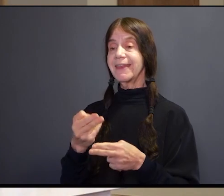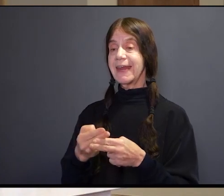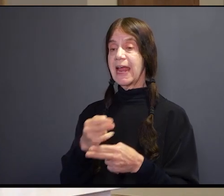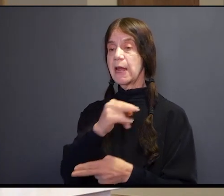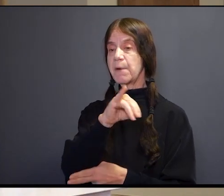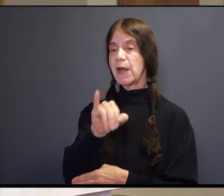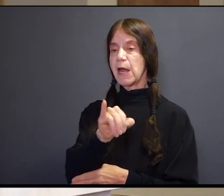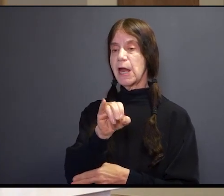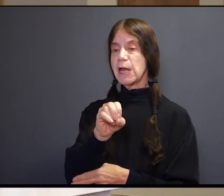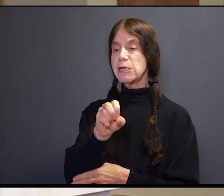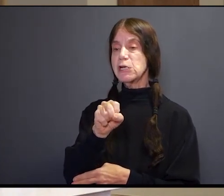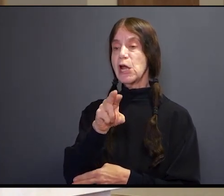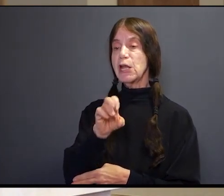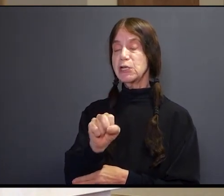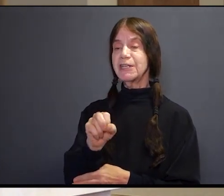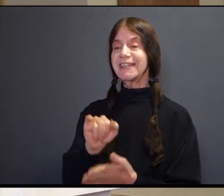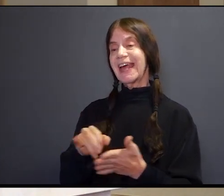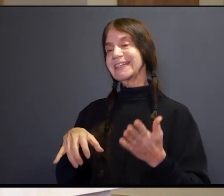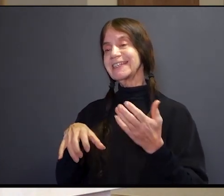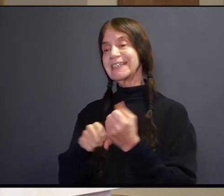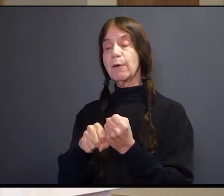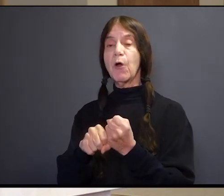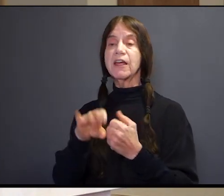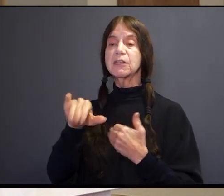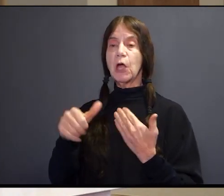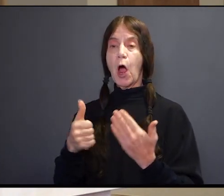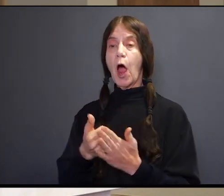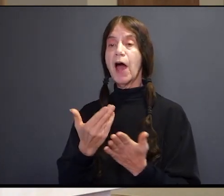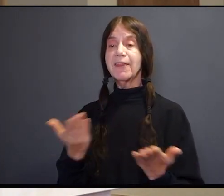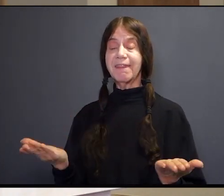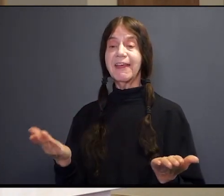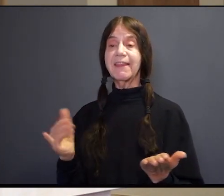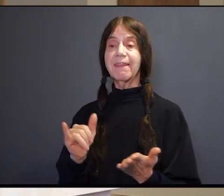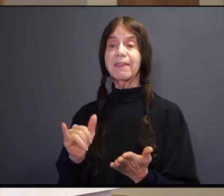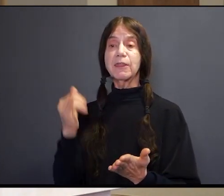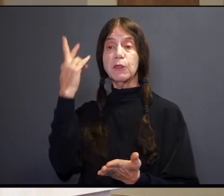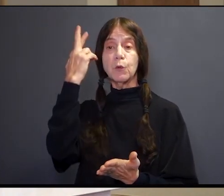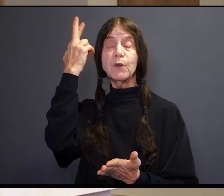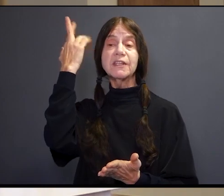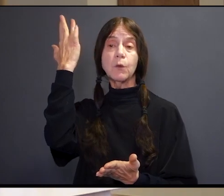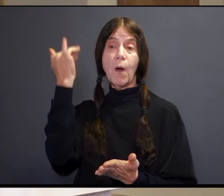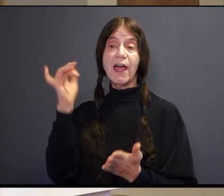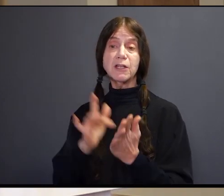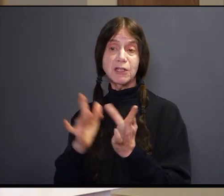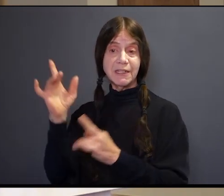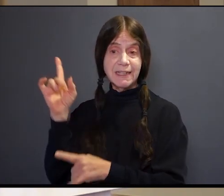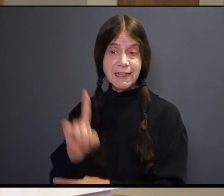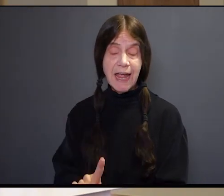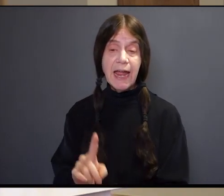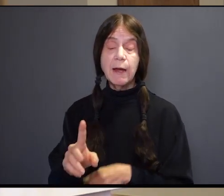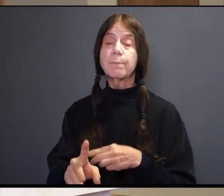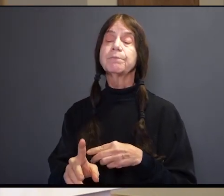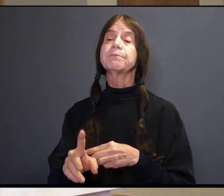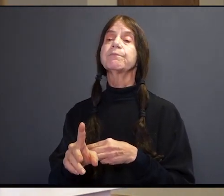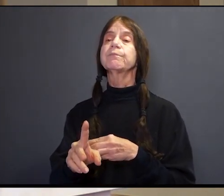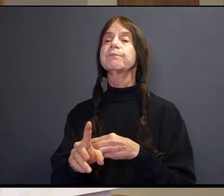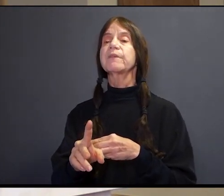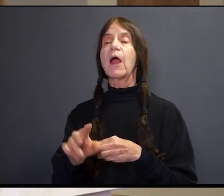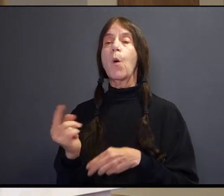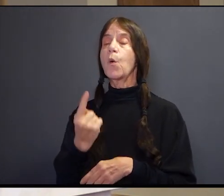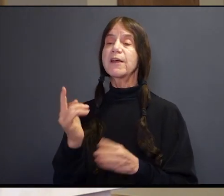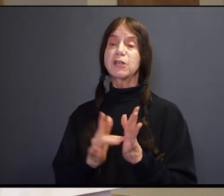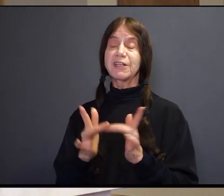Jesus. That name sums up the things which he came into the world to do, and which only he can